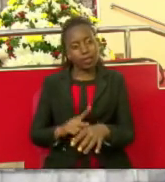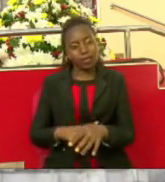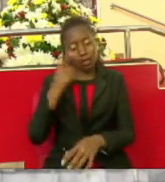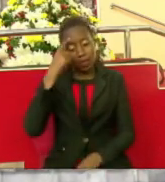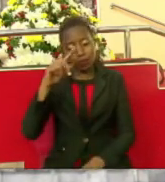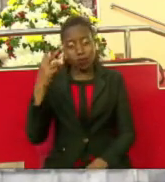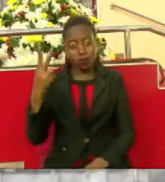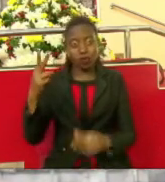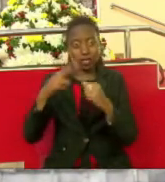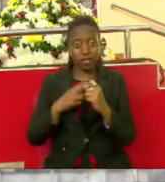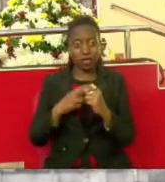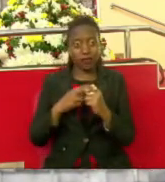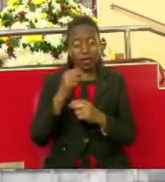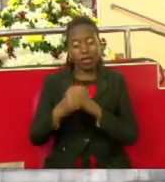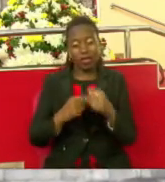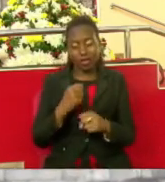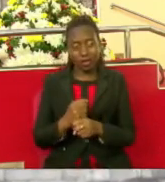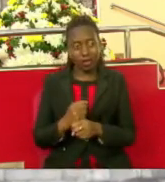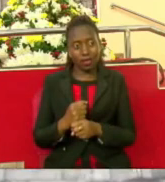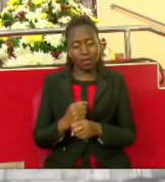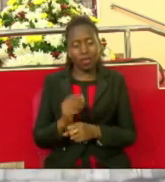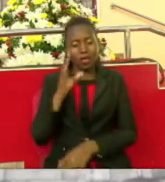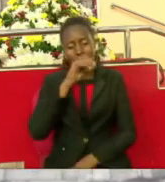they missed the opportunity to feel his presence as a father.